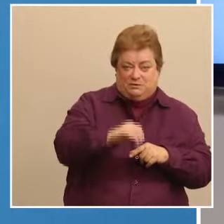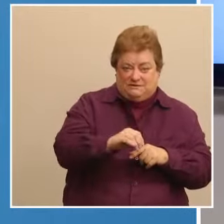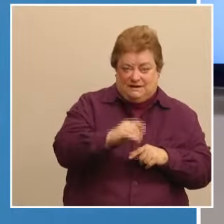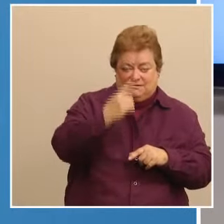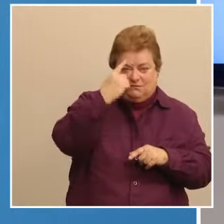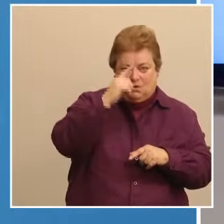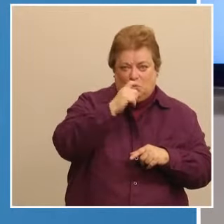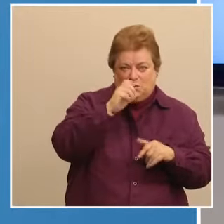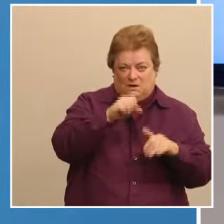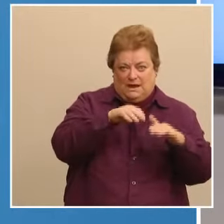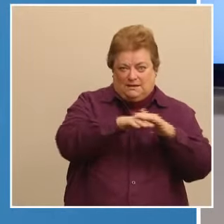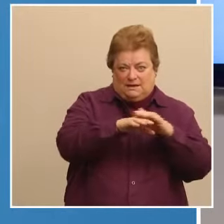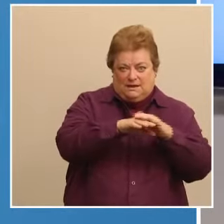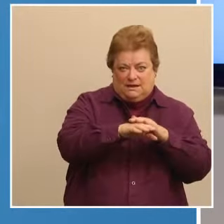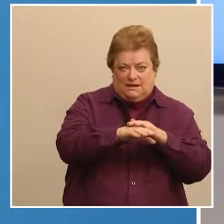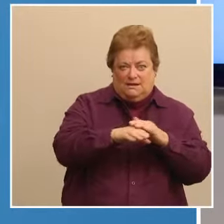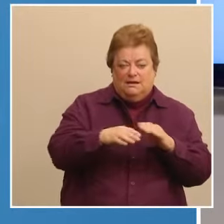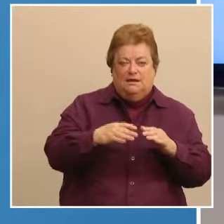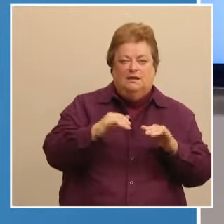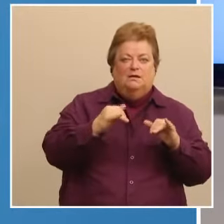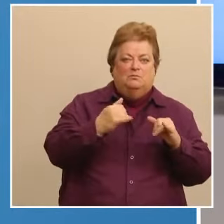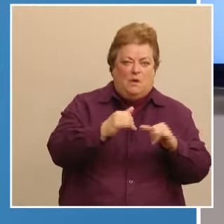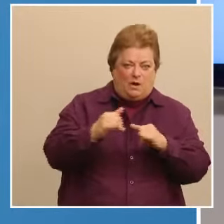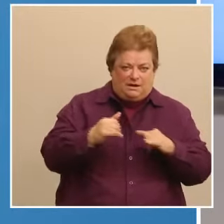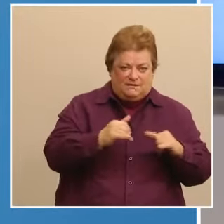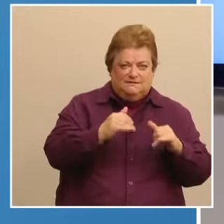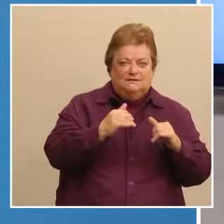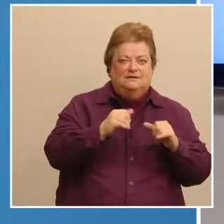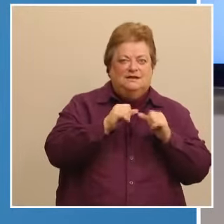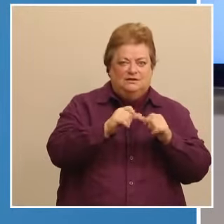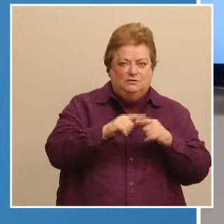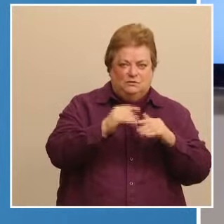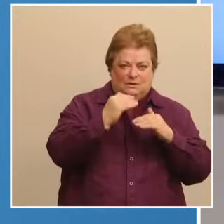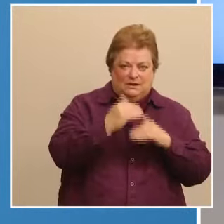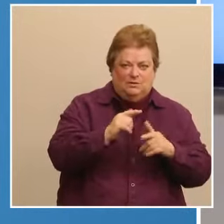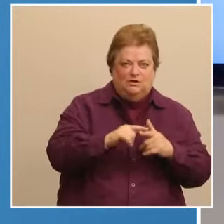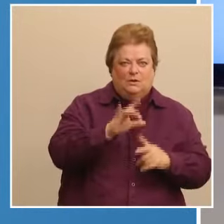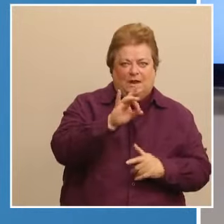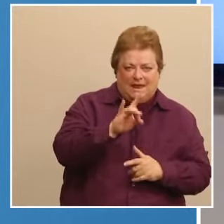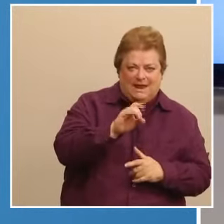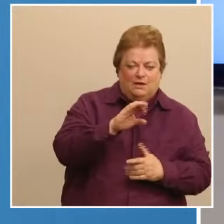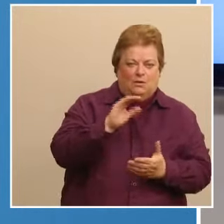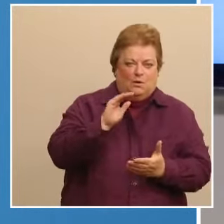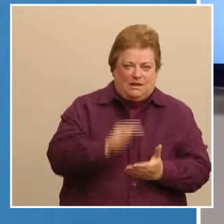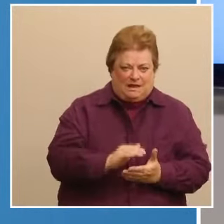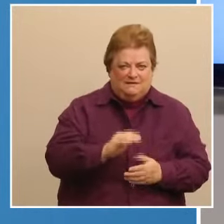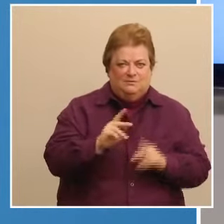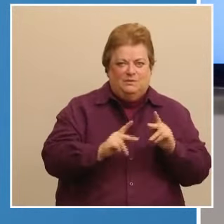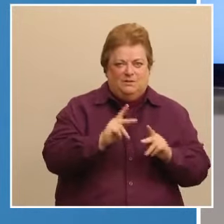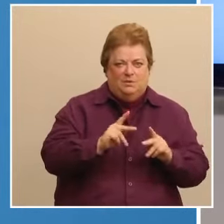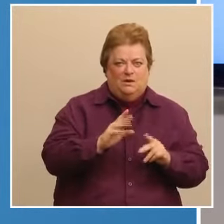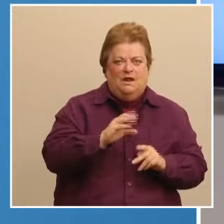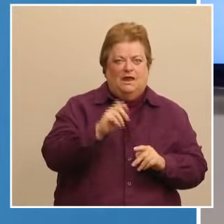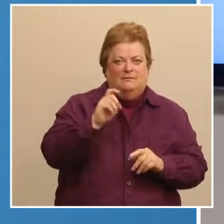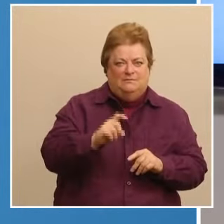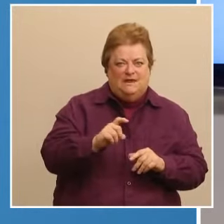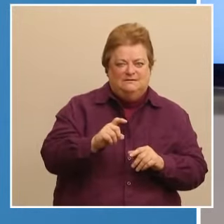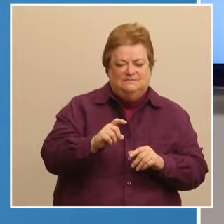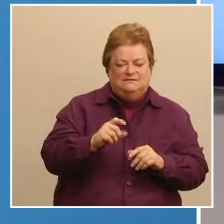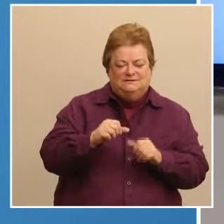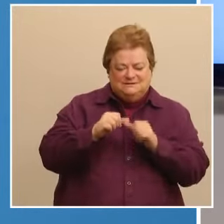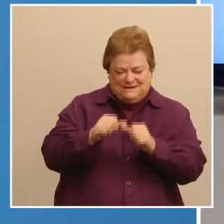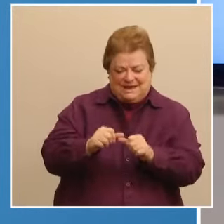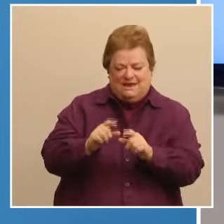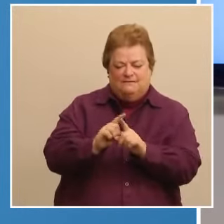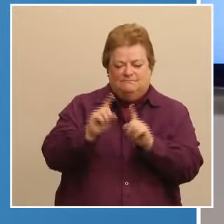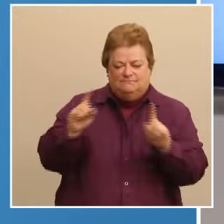of occupancy. Parties will continue to be limited to 8 or fewer individuals and must remain at least 6 feet